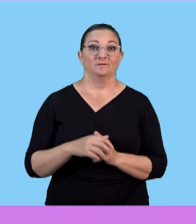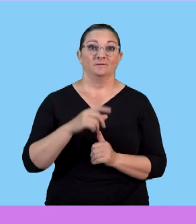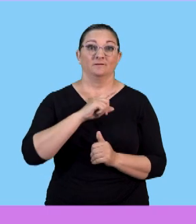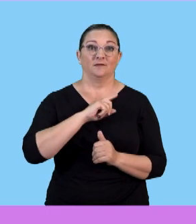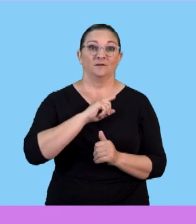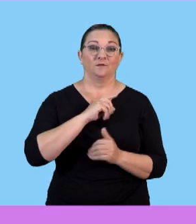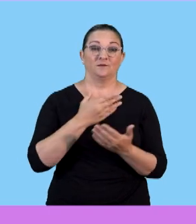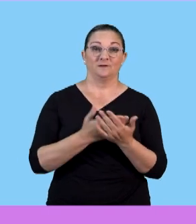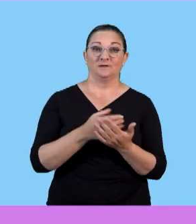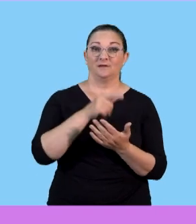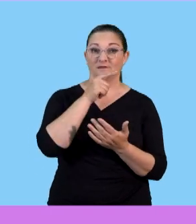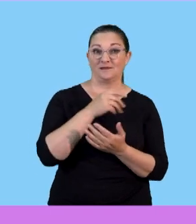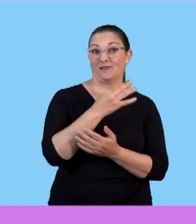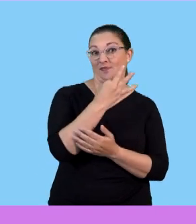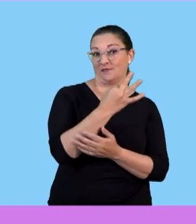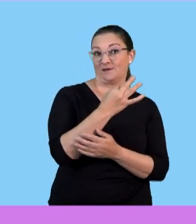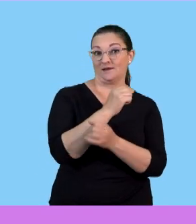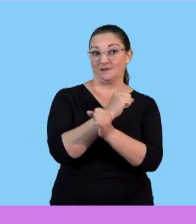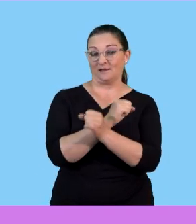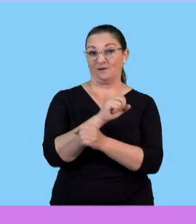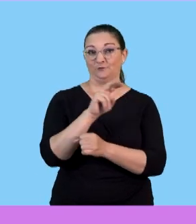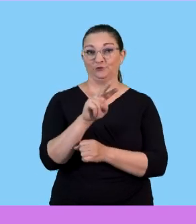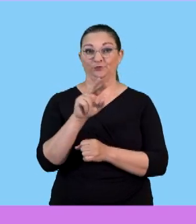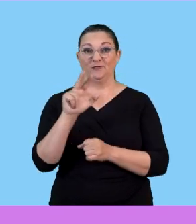we're going to say 3 times